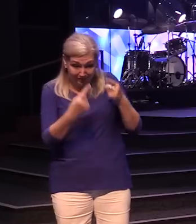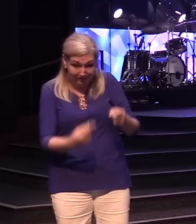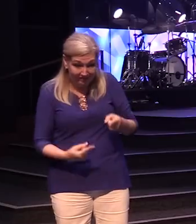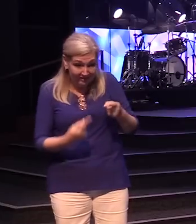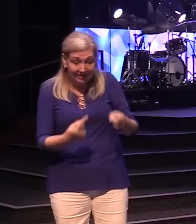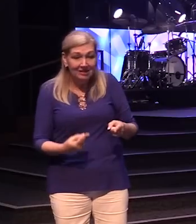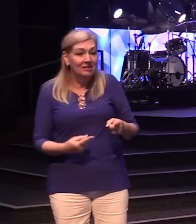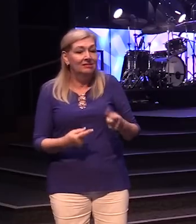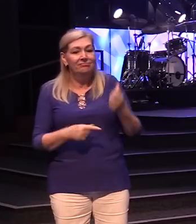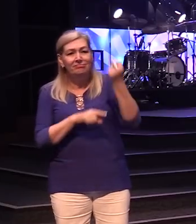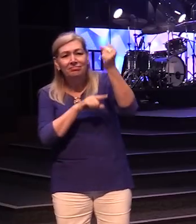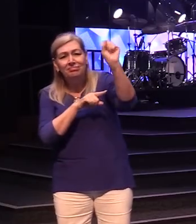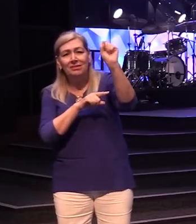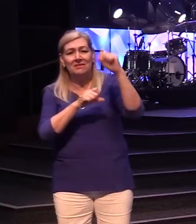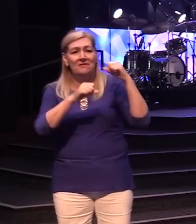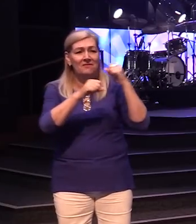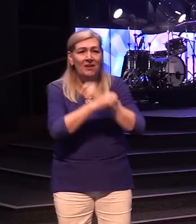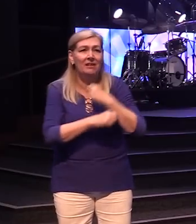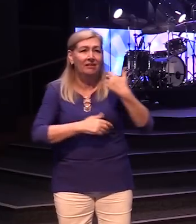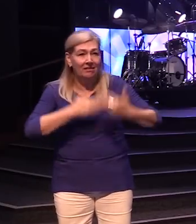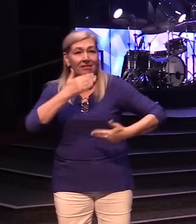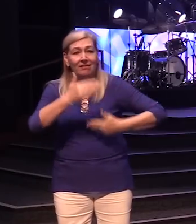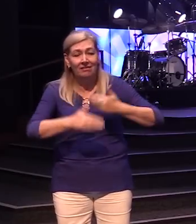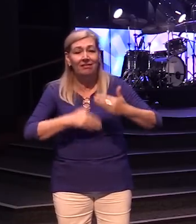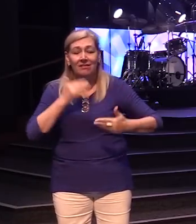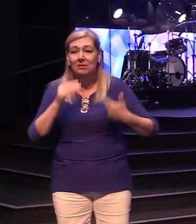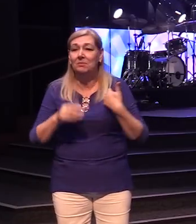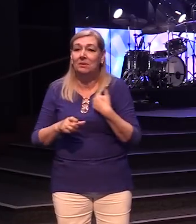and opposition, but it was achieved.